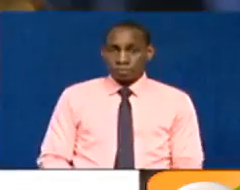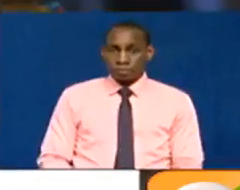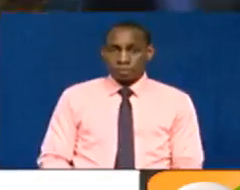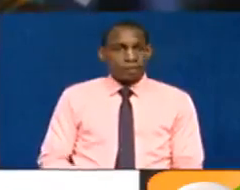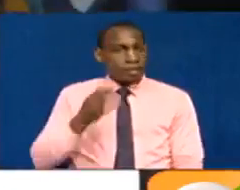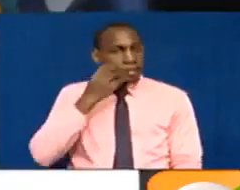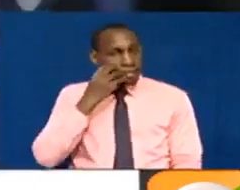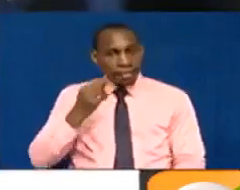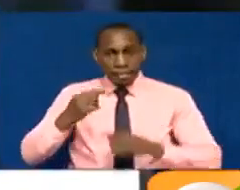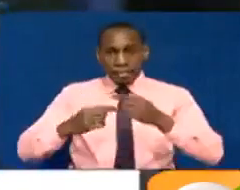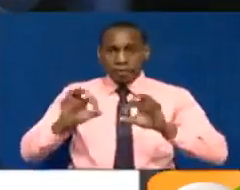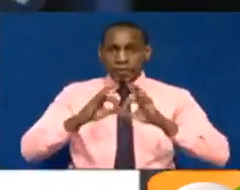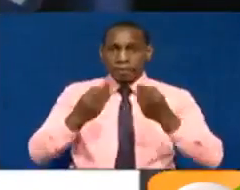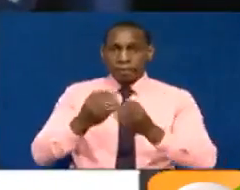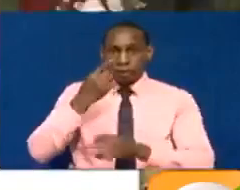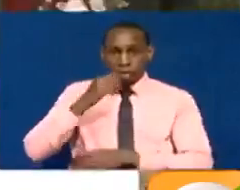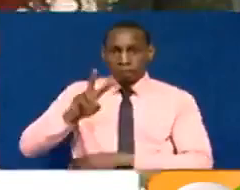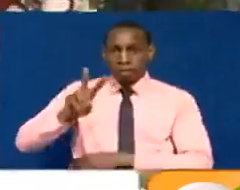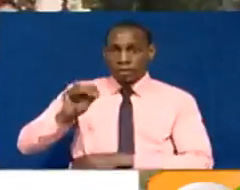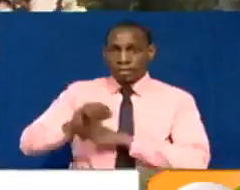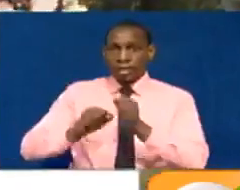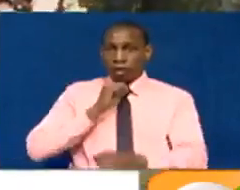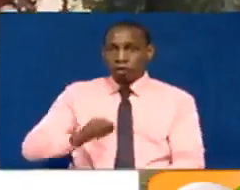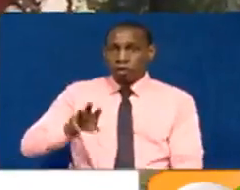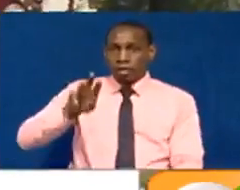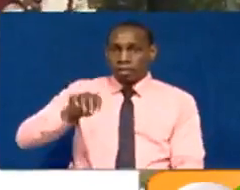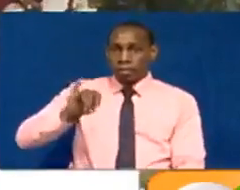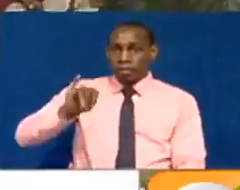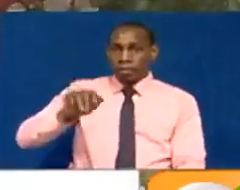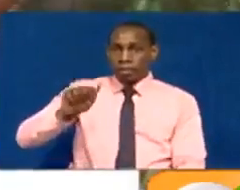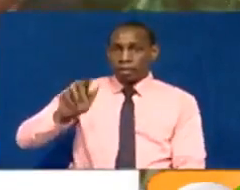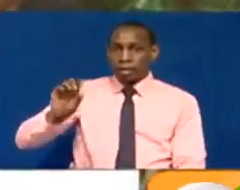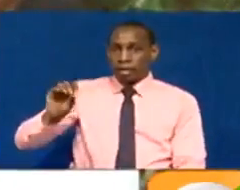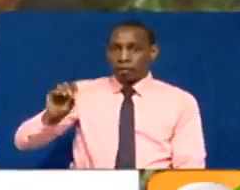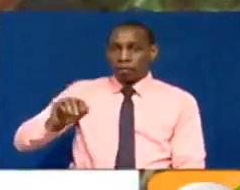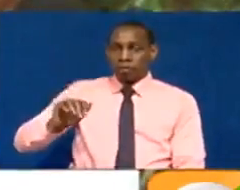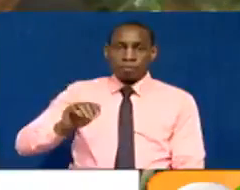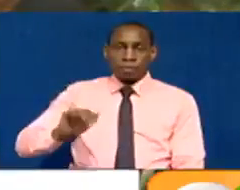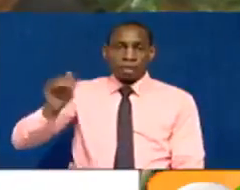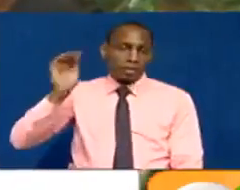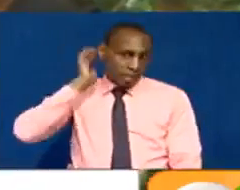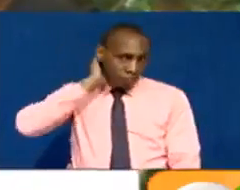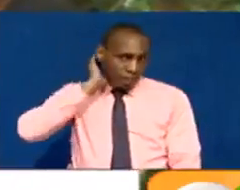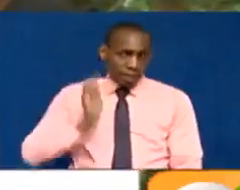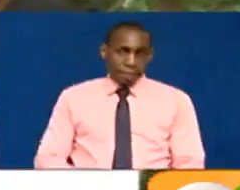A somber murder, the family home of 20-year-old Adolf Miano in Maragua, Murang'a County.